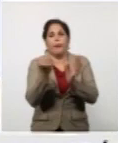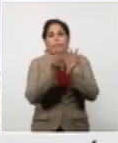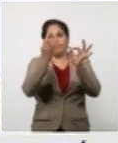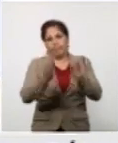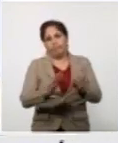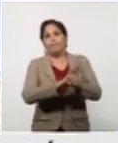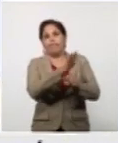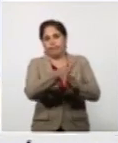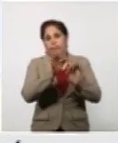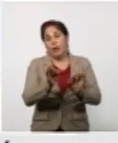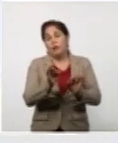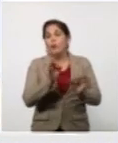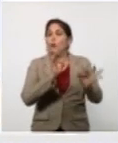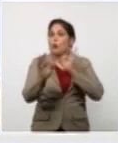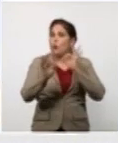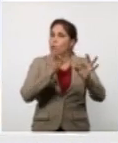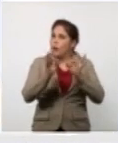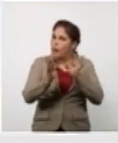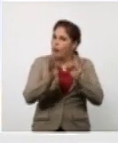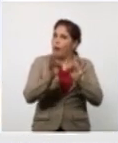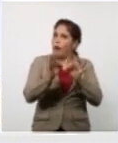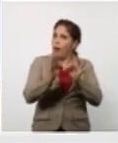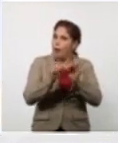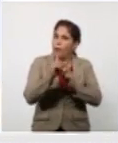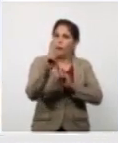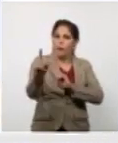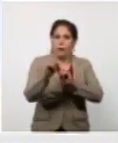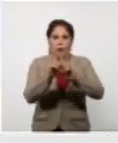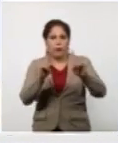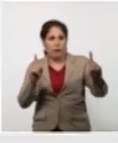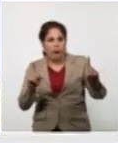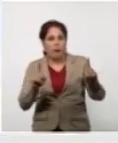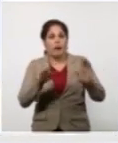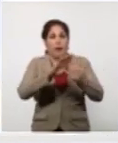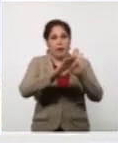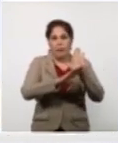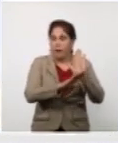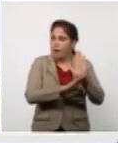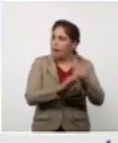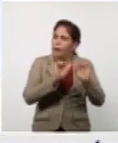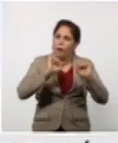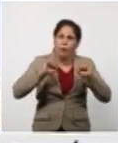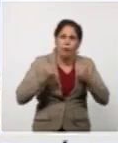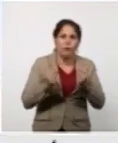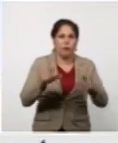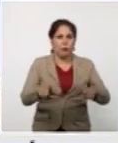have also stated, many of them have come to stay. So at this point,